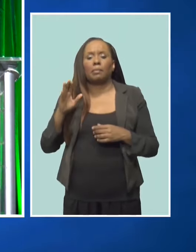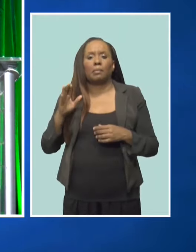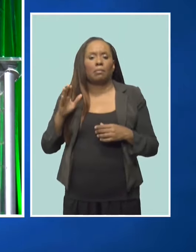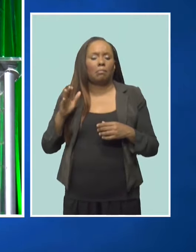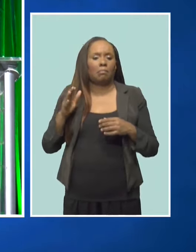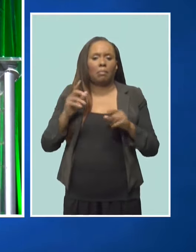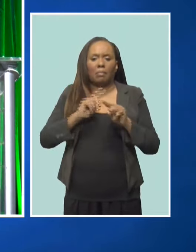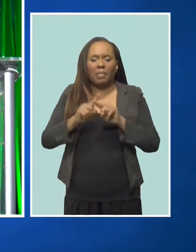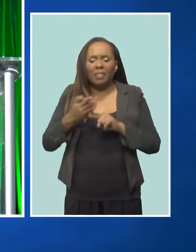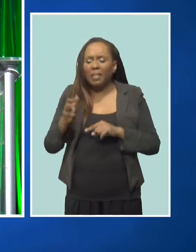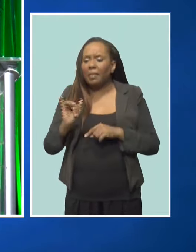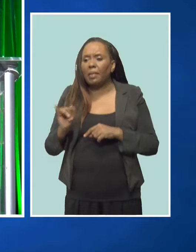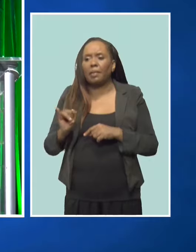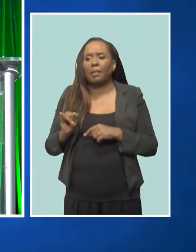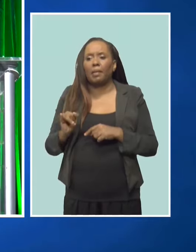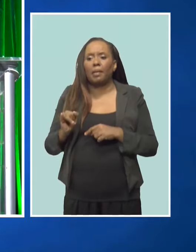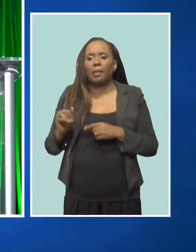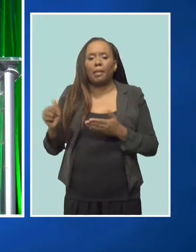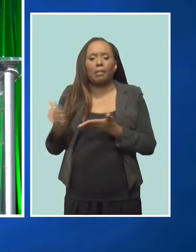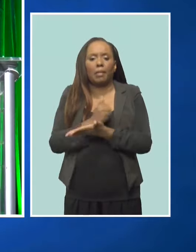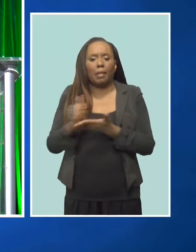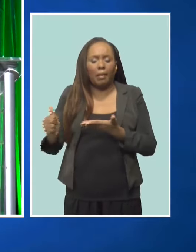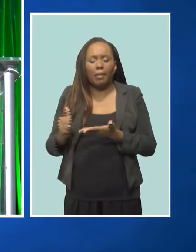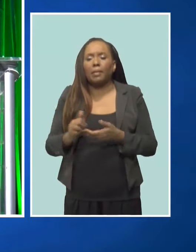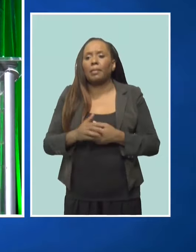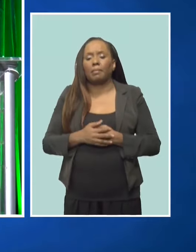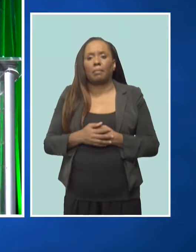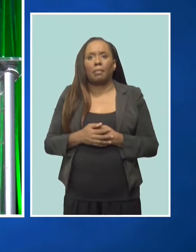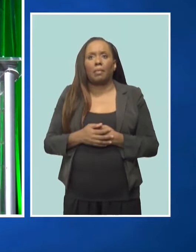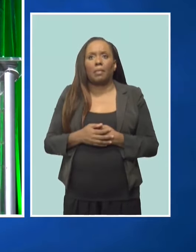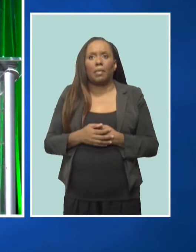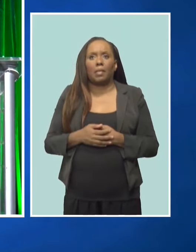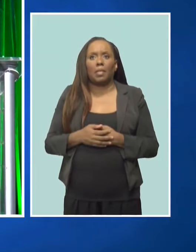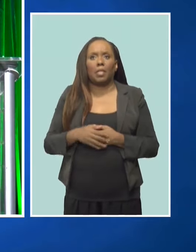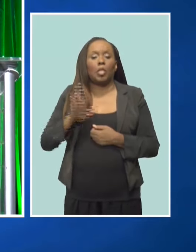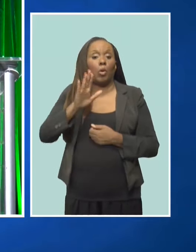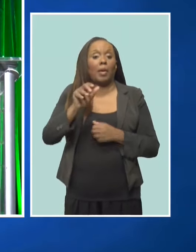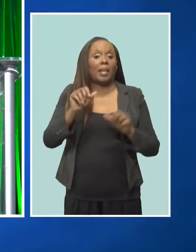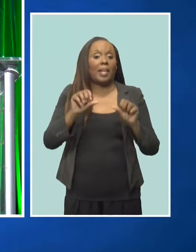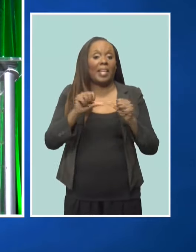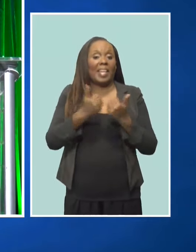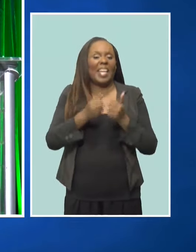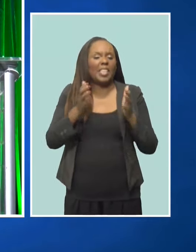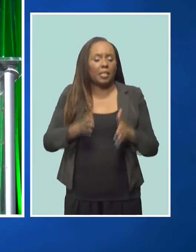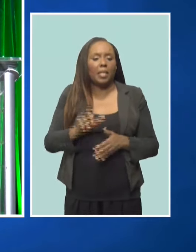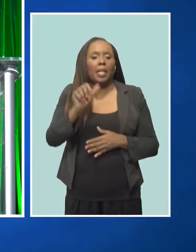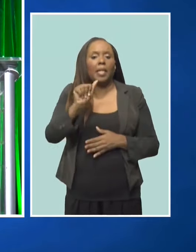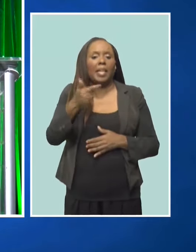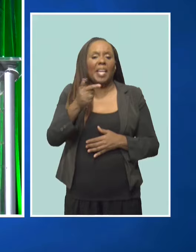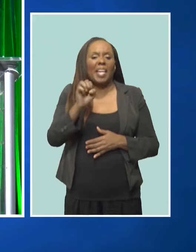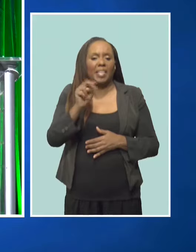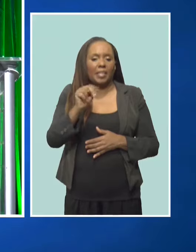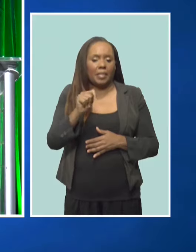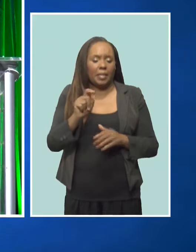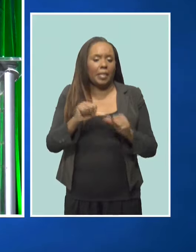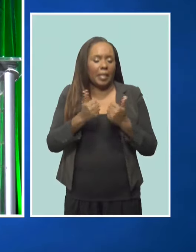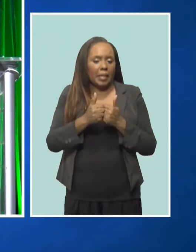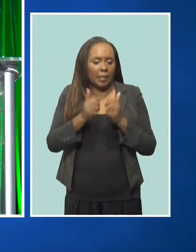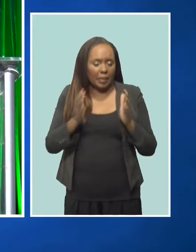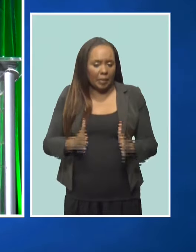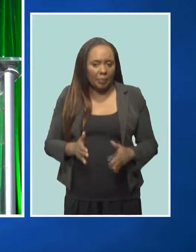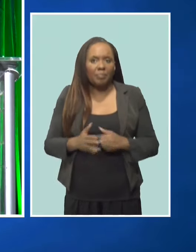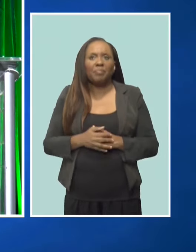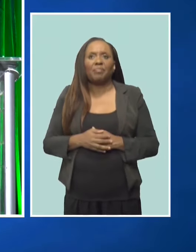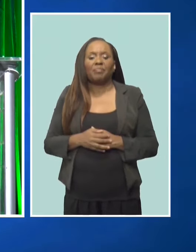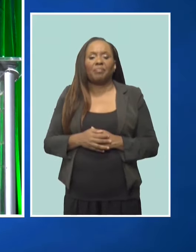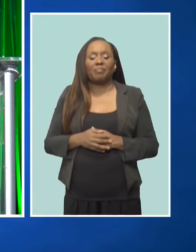card if it needs to buy stuff, and get out of the way and let the agent go do that thing for you. We're not quite there yet, but that's the